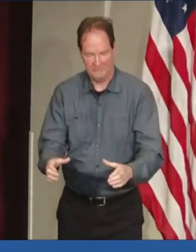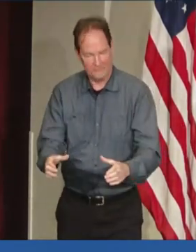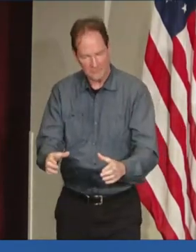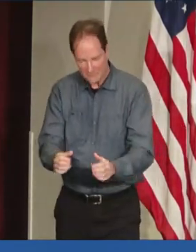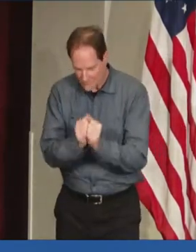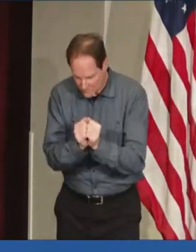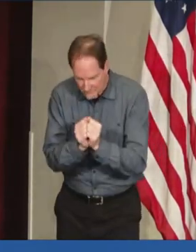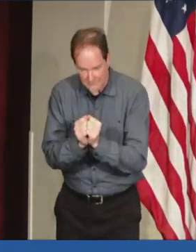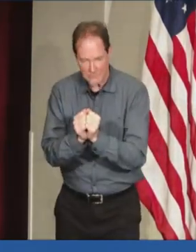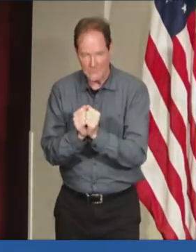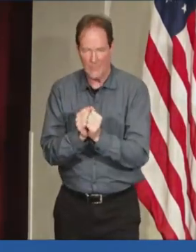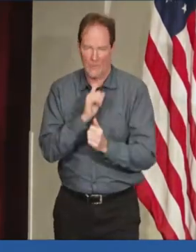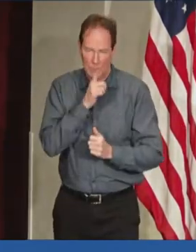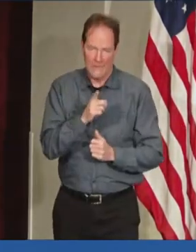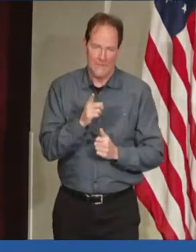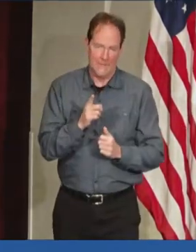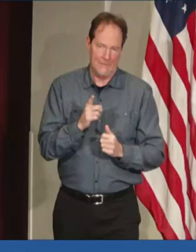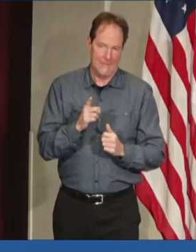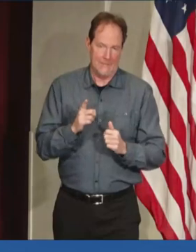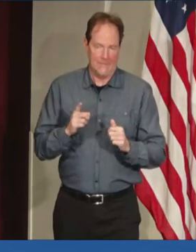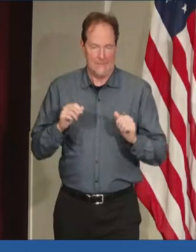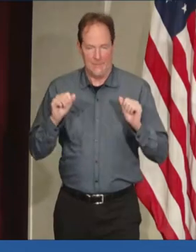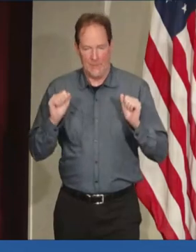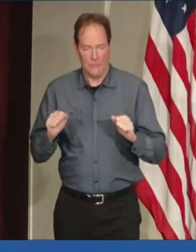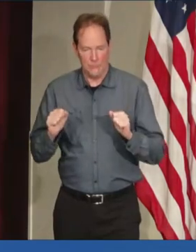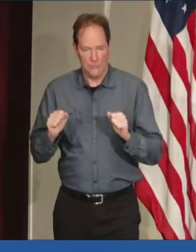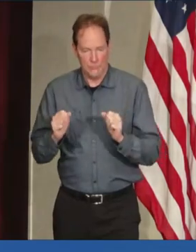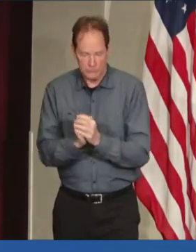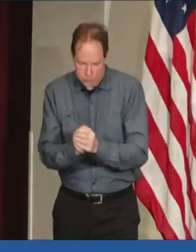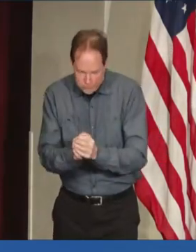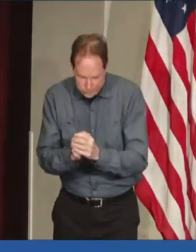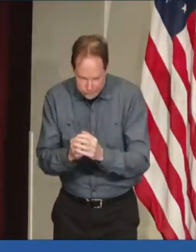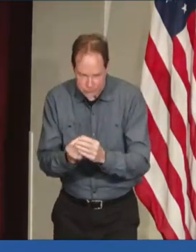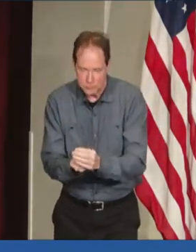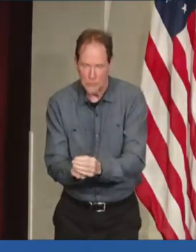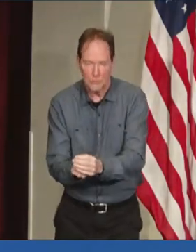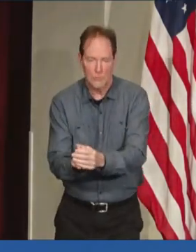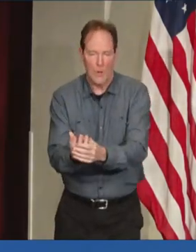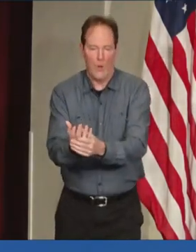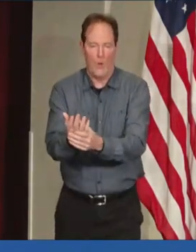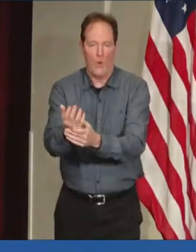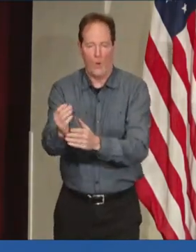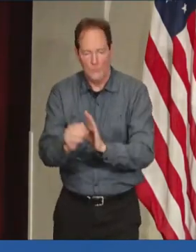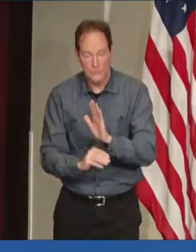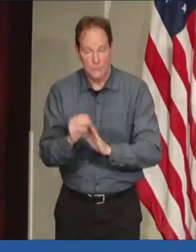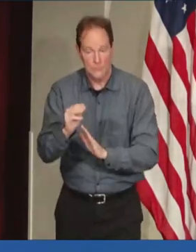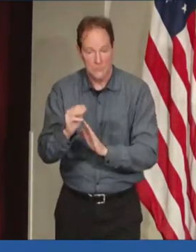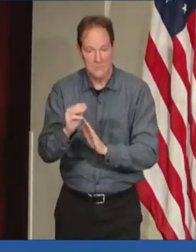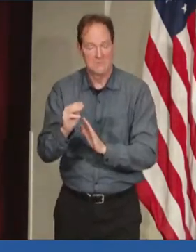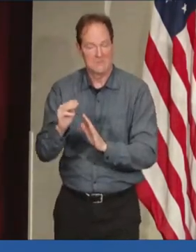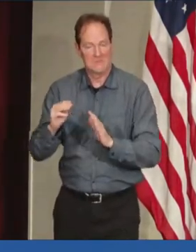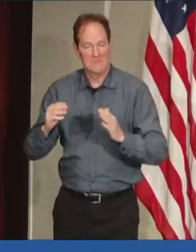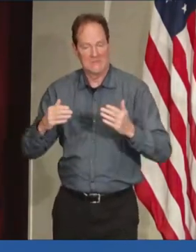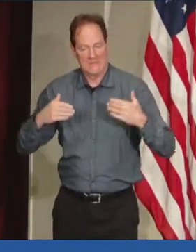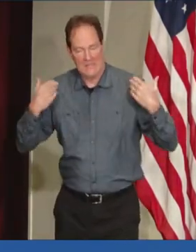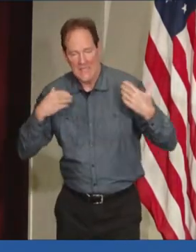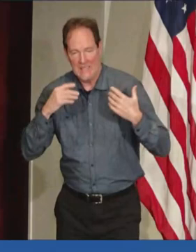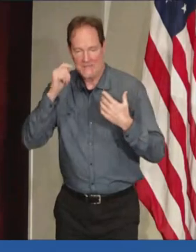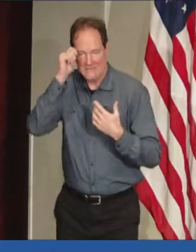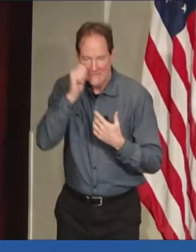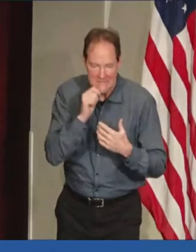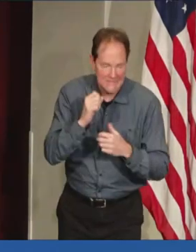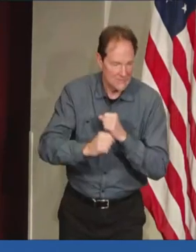really be able to grow and mature both as teenagers, but also to begin to